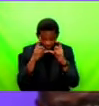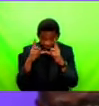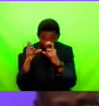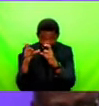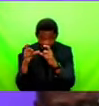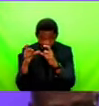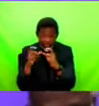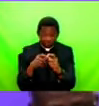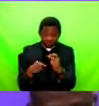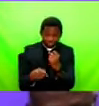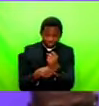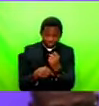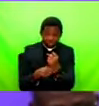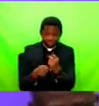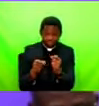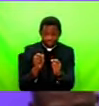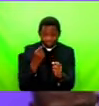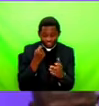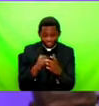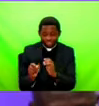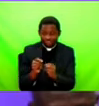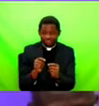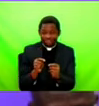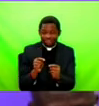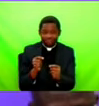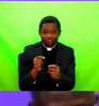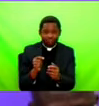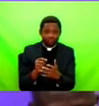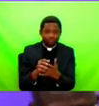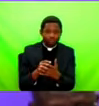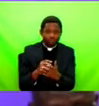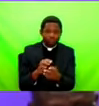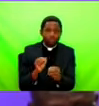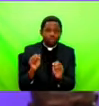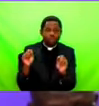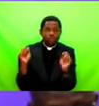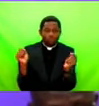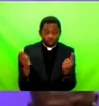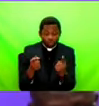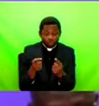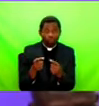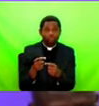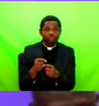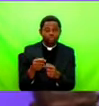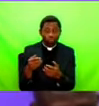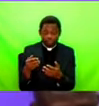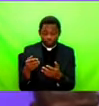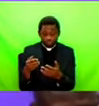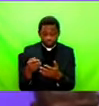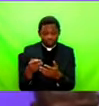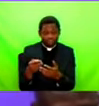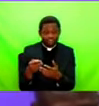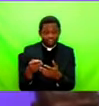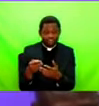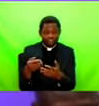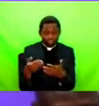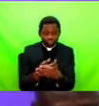General Secretary. So please, all the traditional directors, the new ones, please come